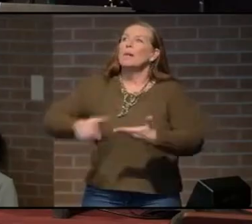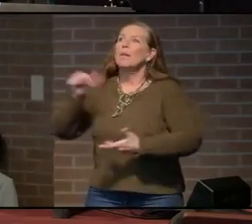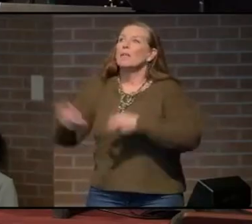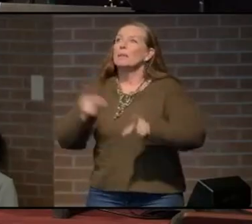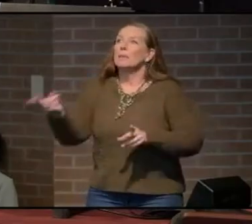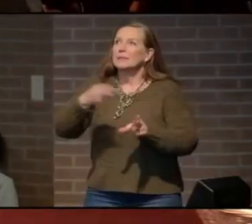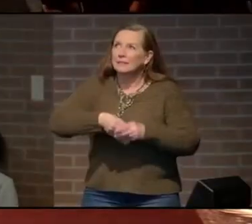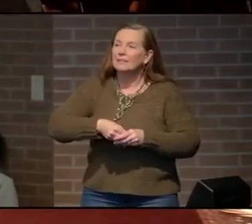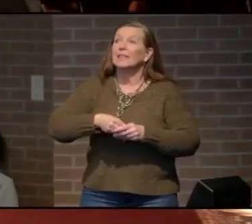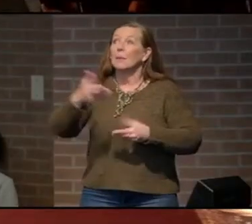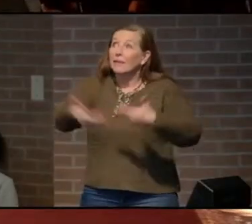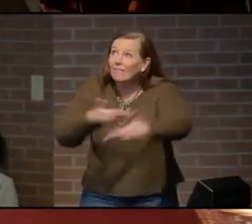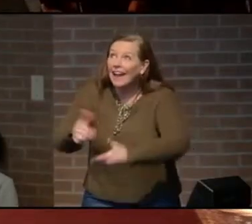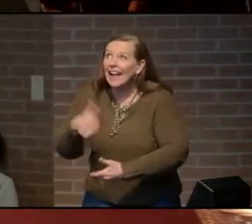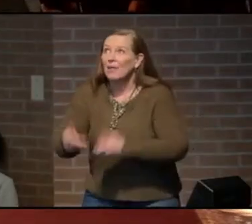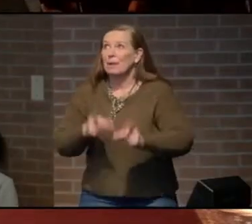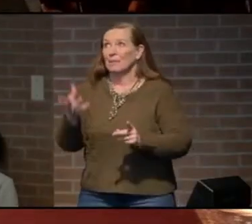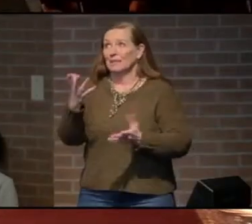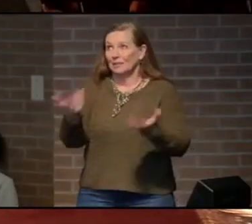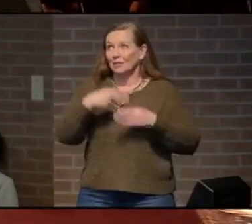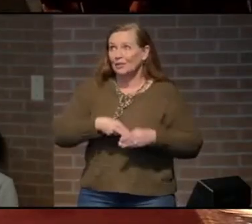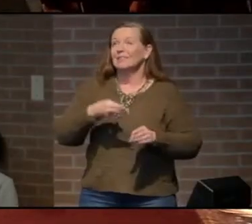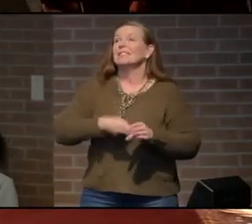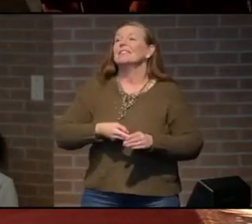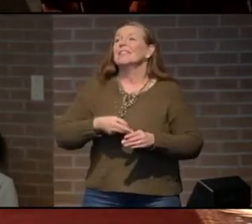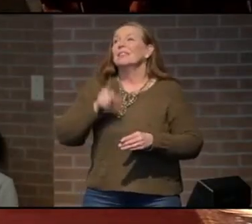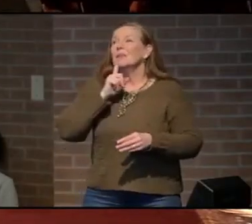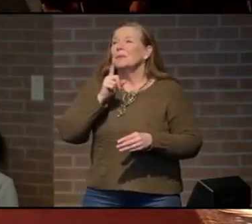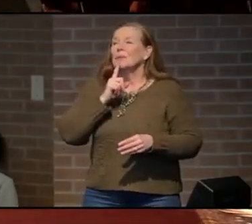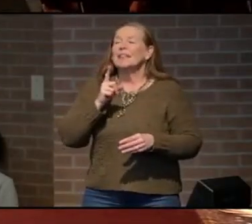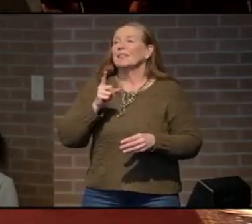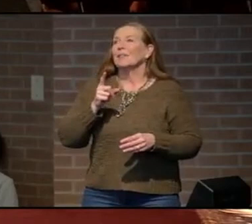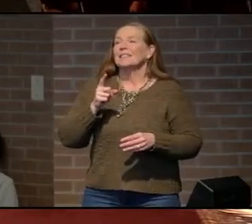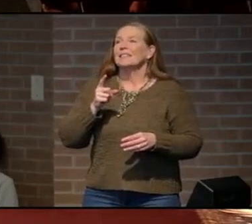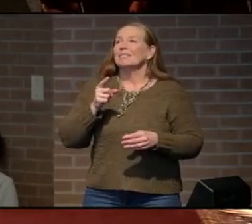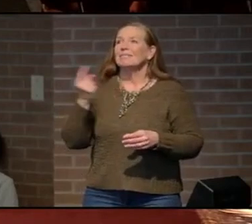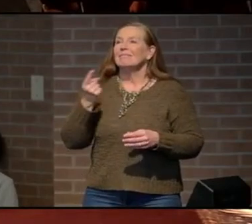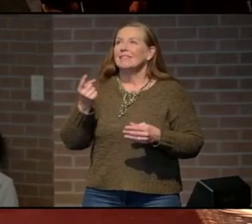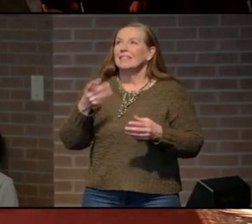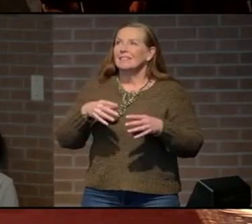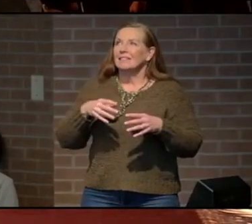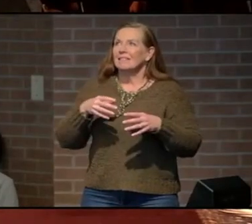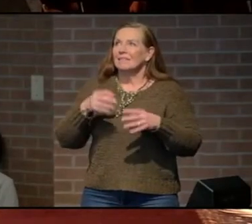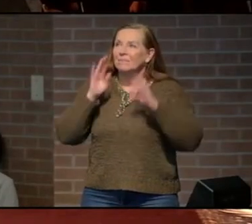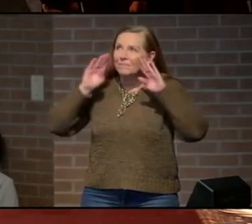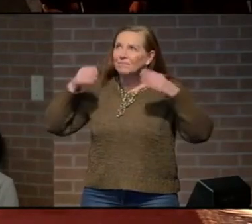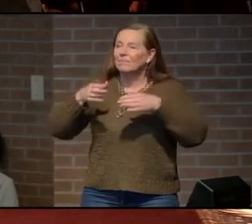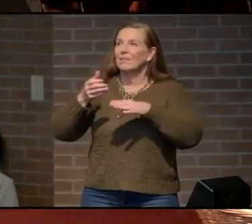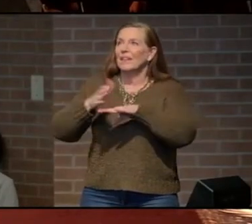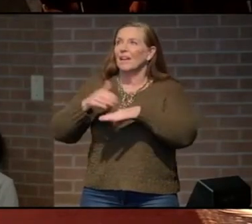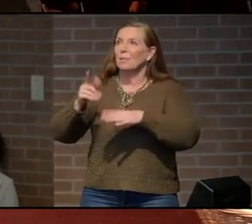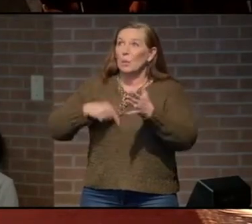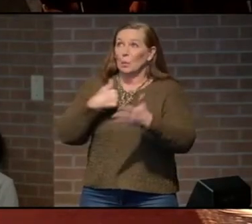who invite others in, who really dedicate ourselves to the idea that we want everyone